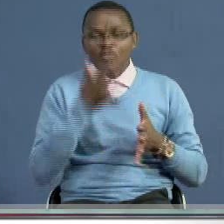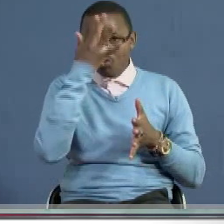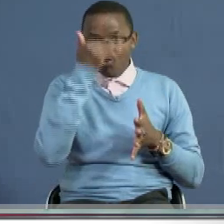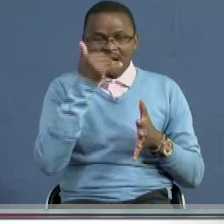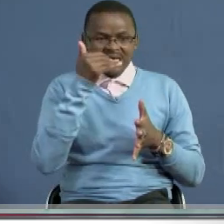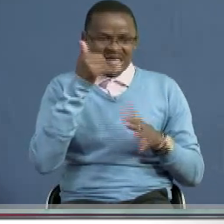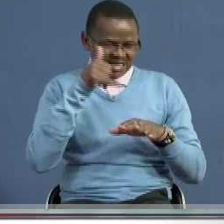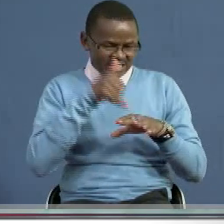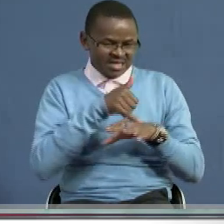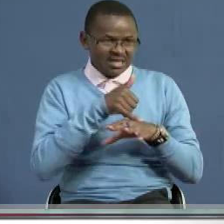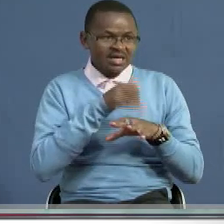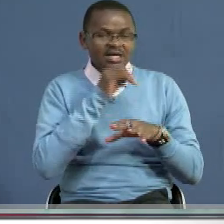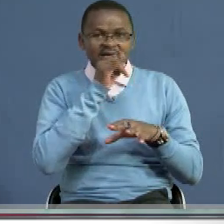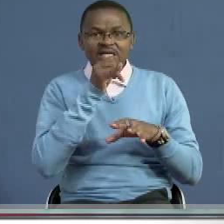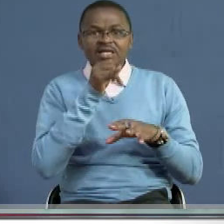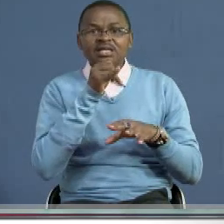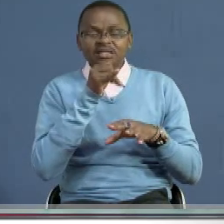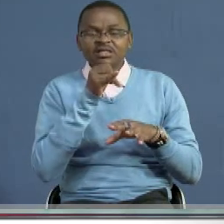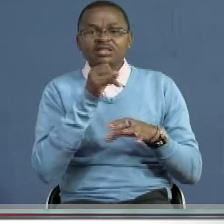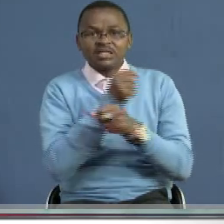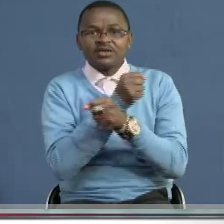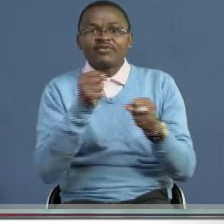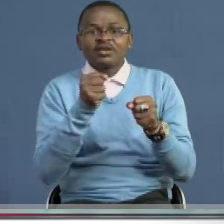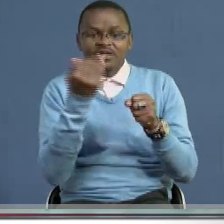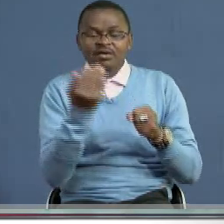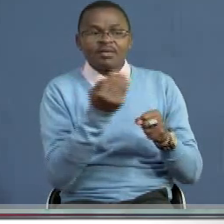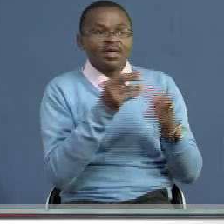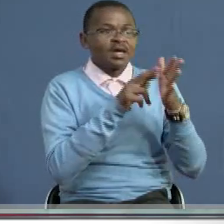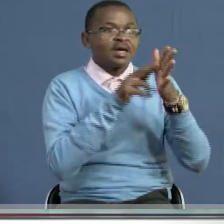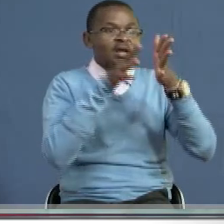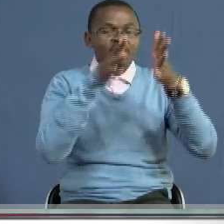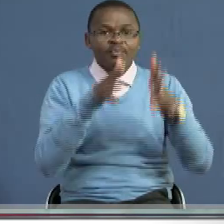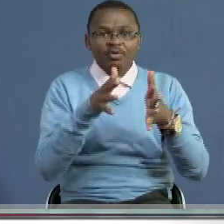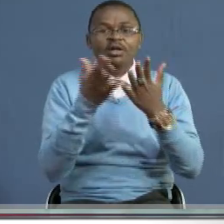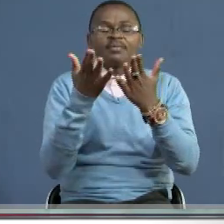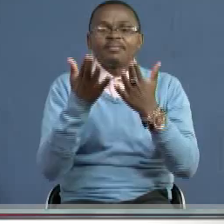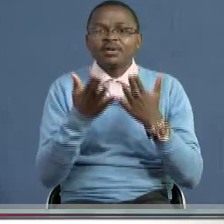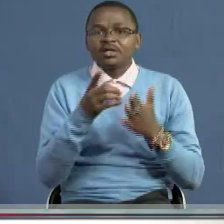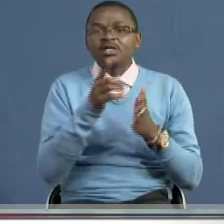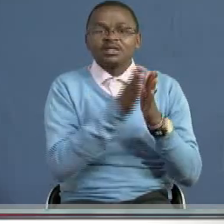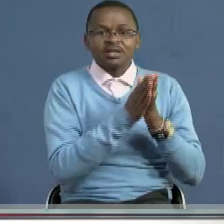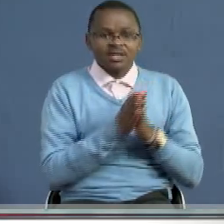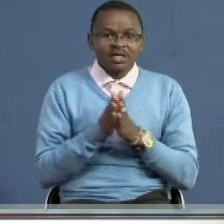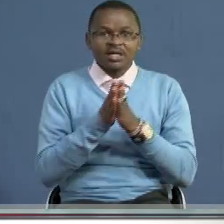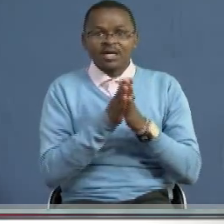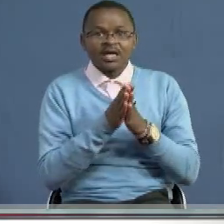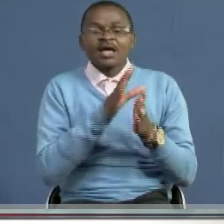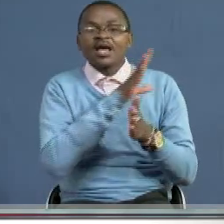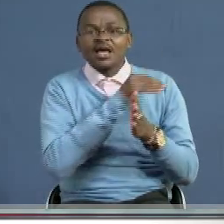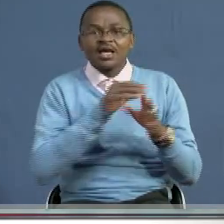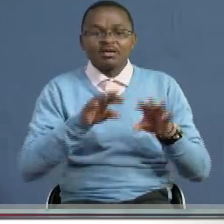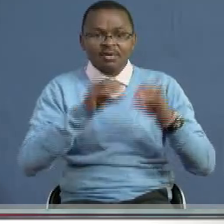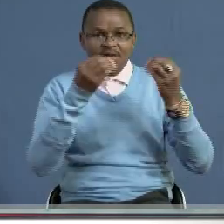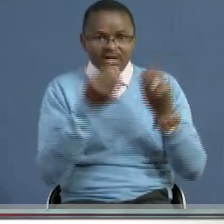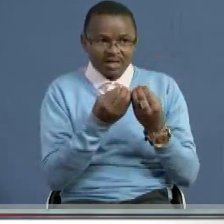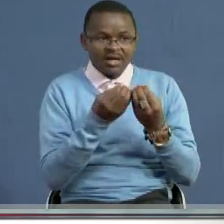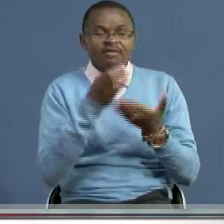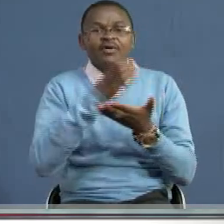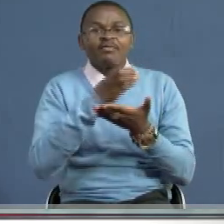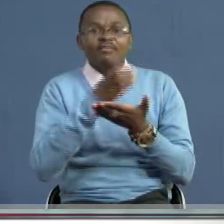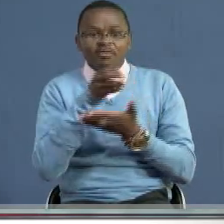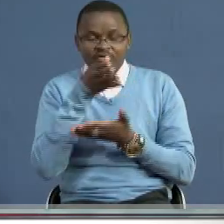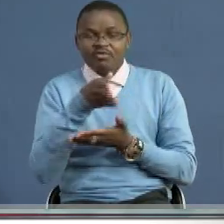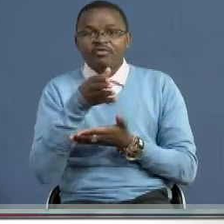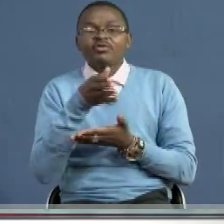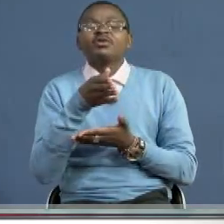to infections is saving the children. Our reporter Omo Nyango brings us this story and the organization at the center